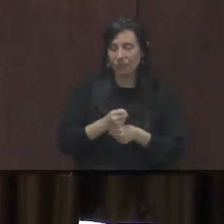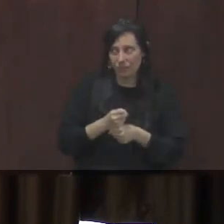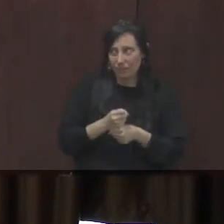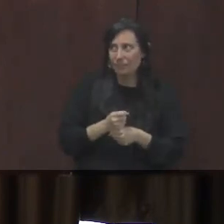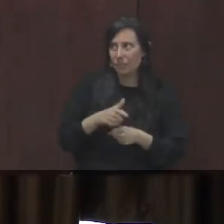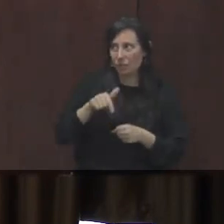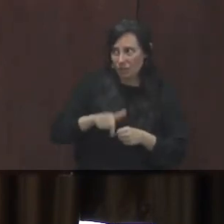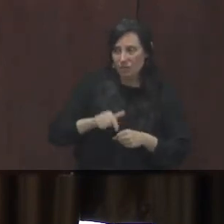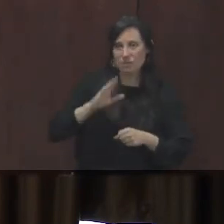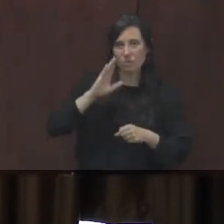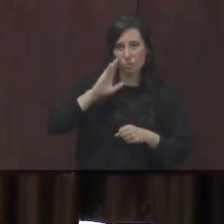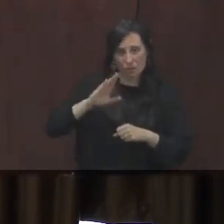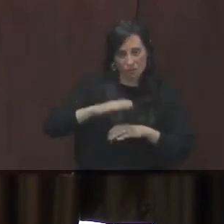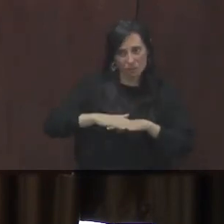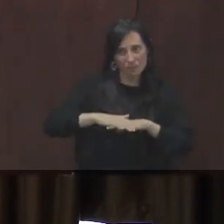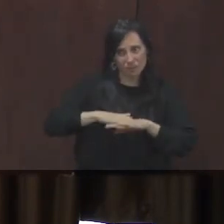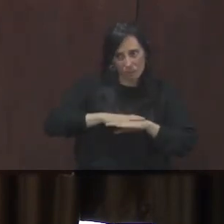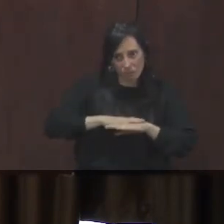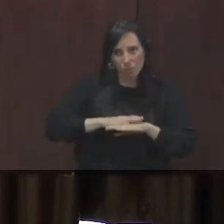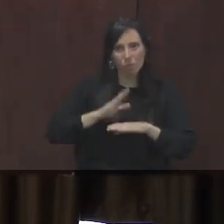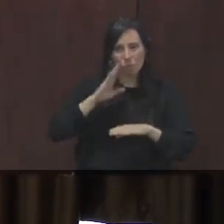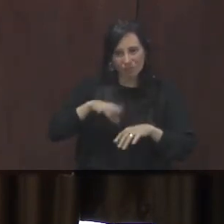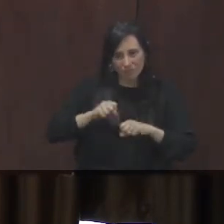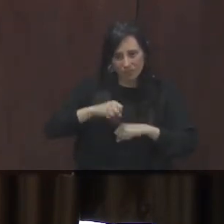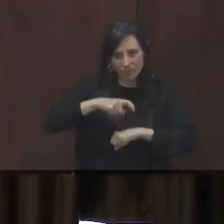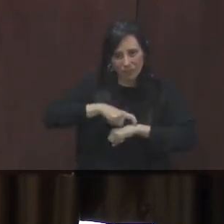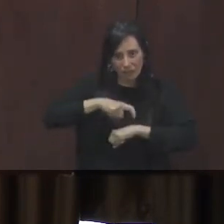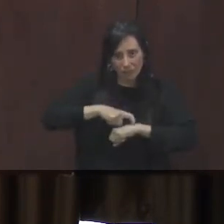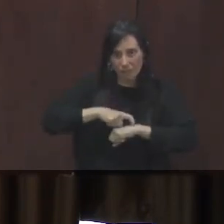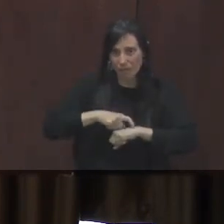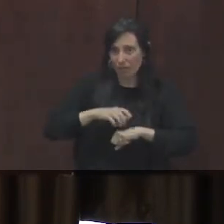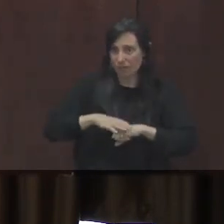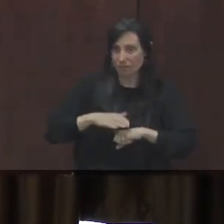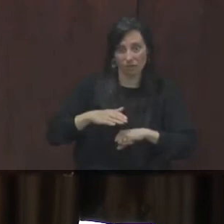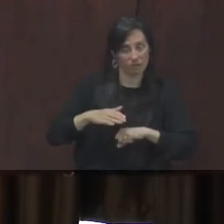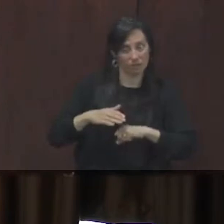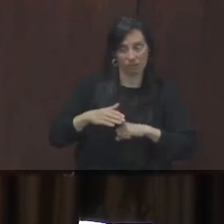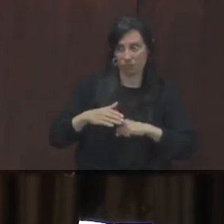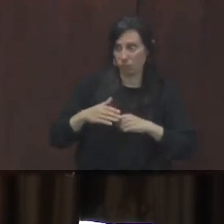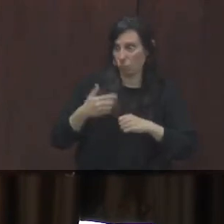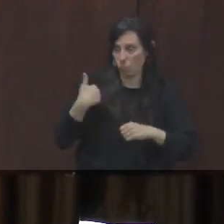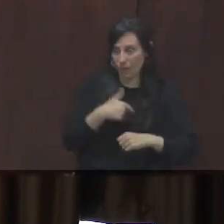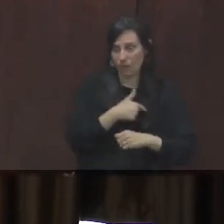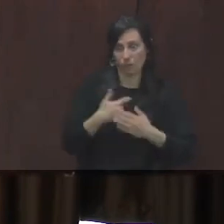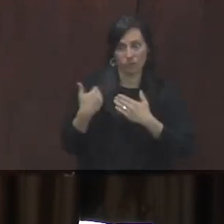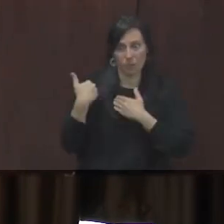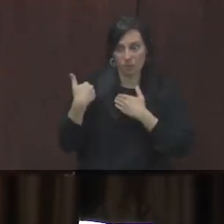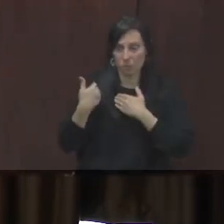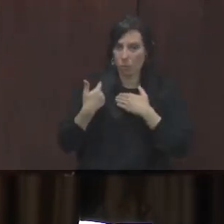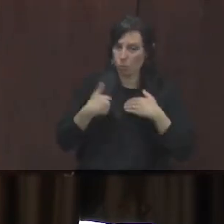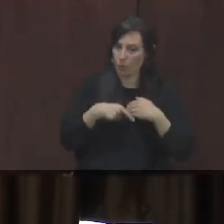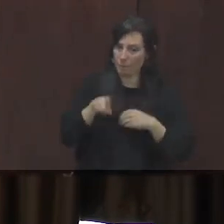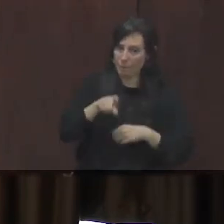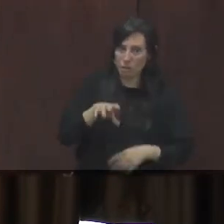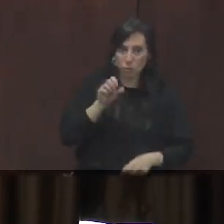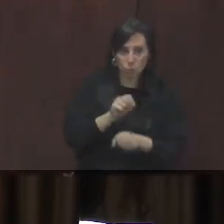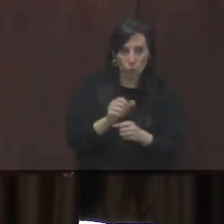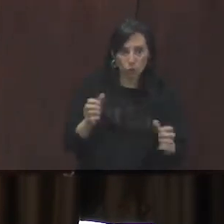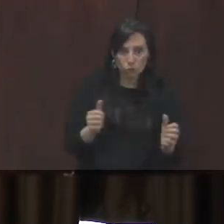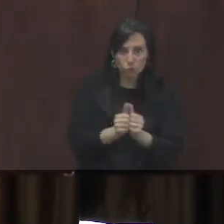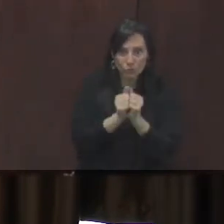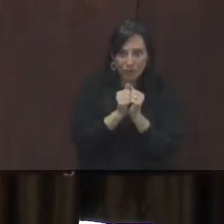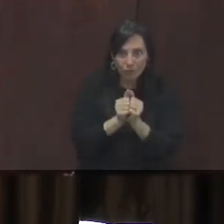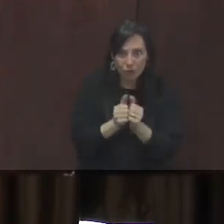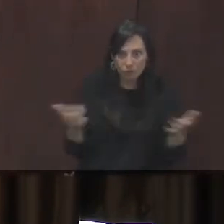for us to ramp up. It's incumbent on us who are charged with this responsibility to work collaboratively across silos with one another to